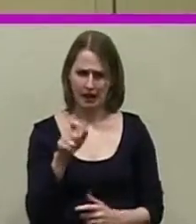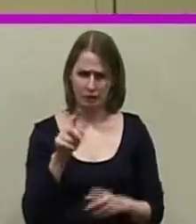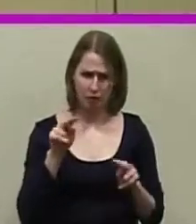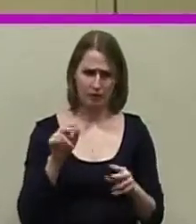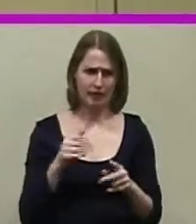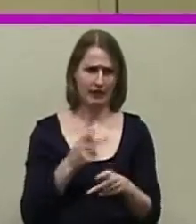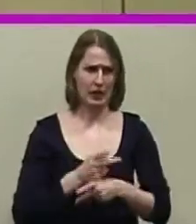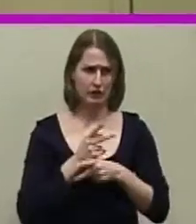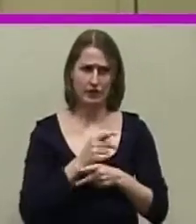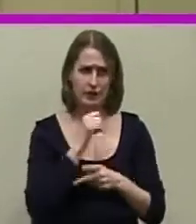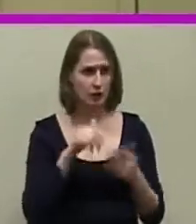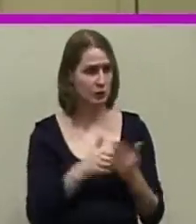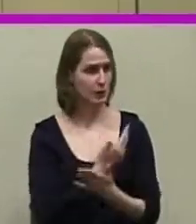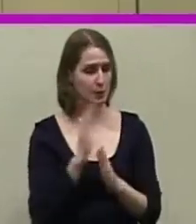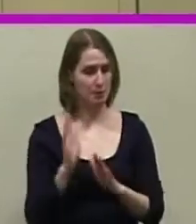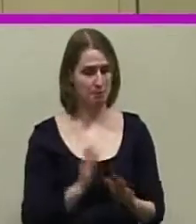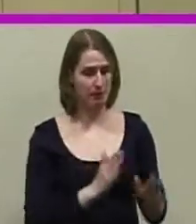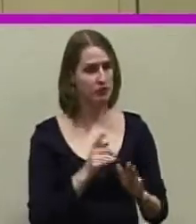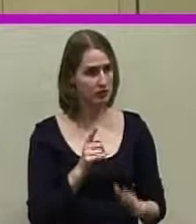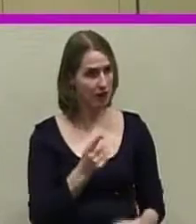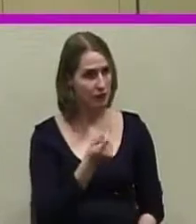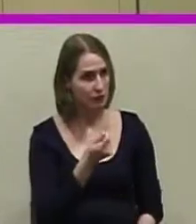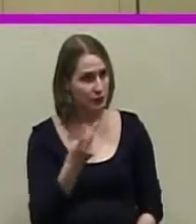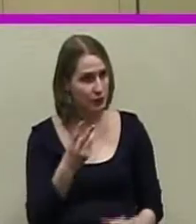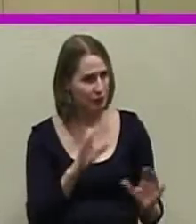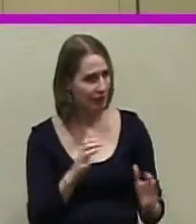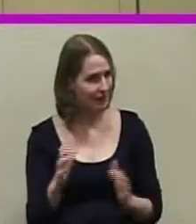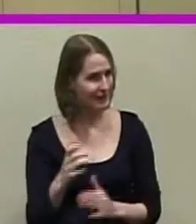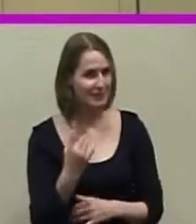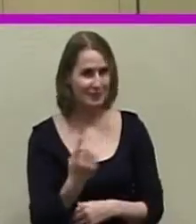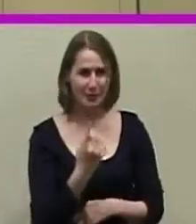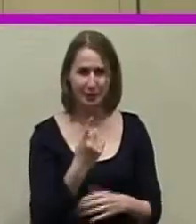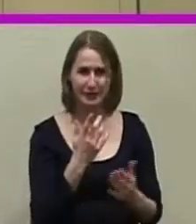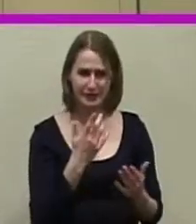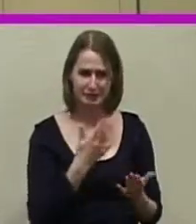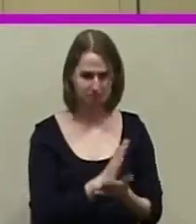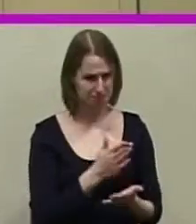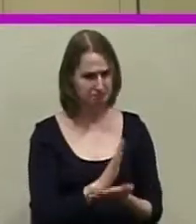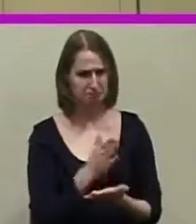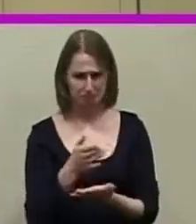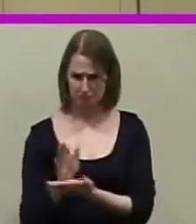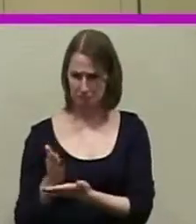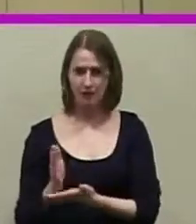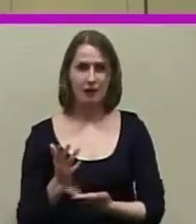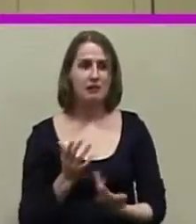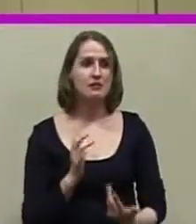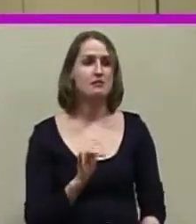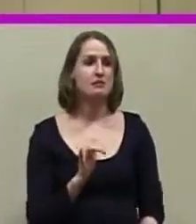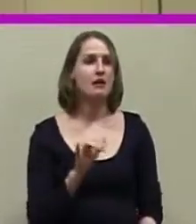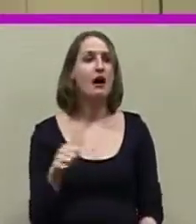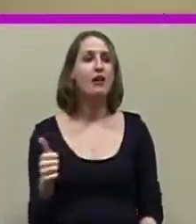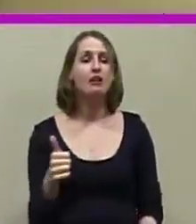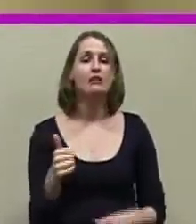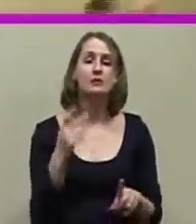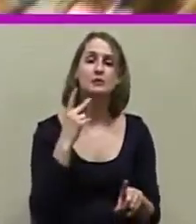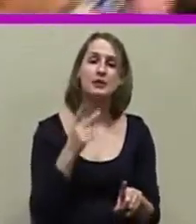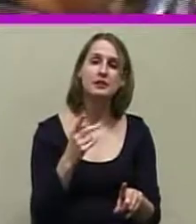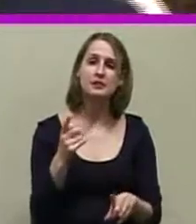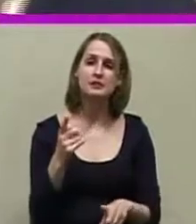new pattern. He usually picks a couple that he does all right in. What's going on there? Okay, anything else you're seeing that may be exciting?